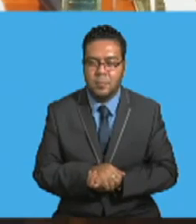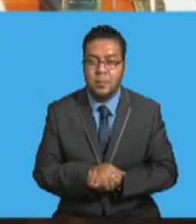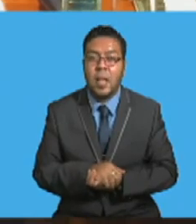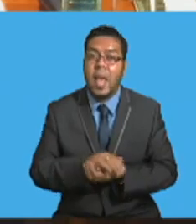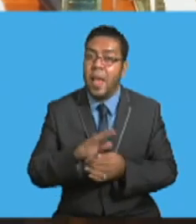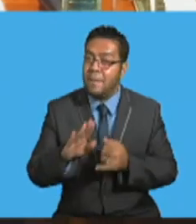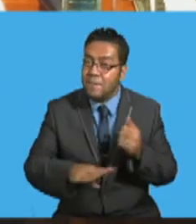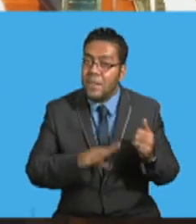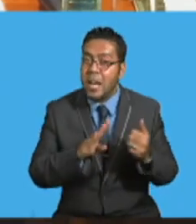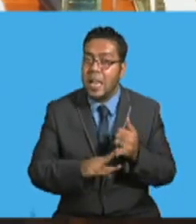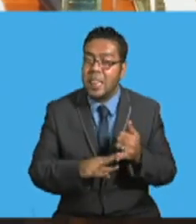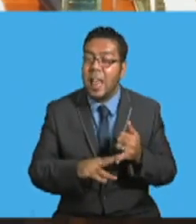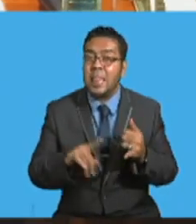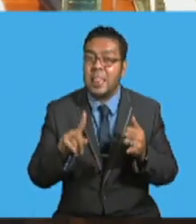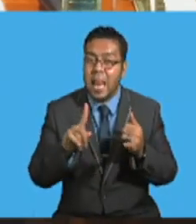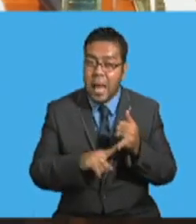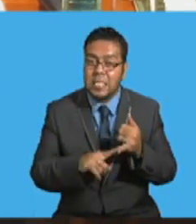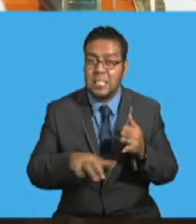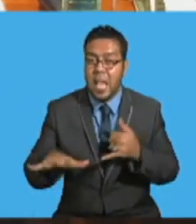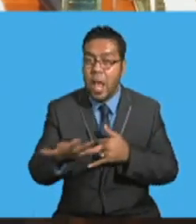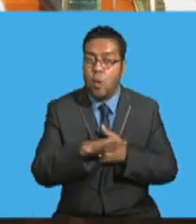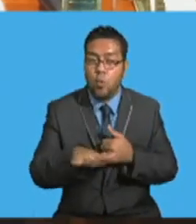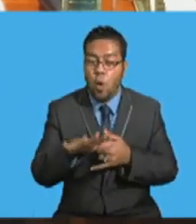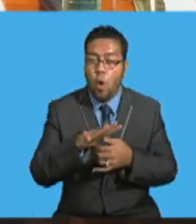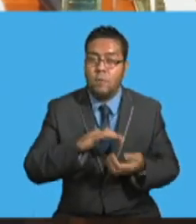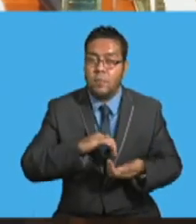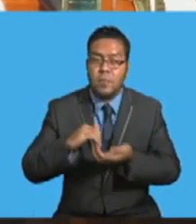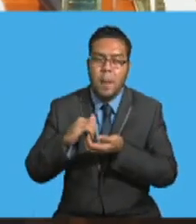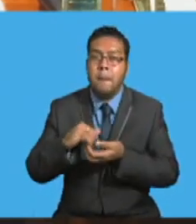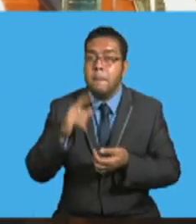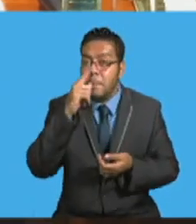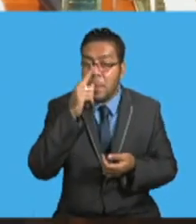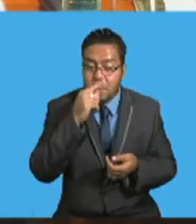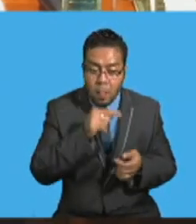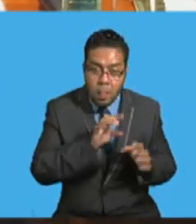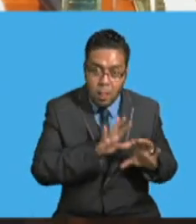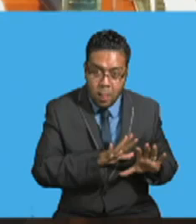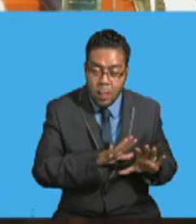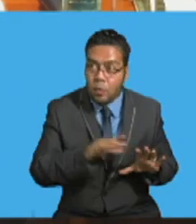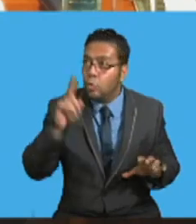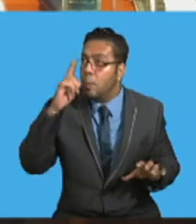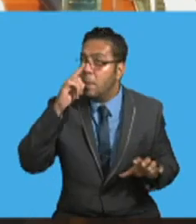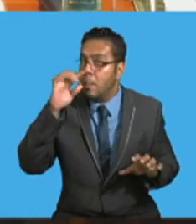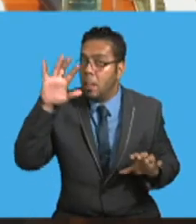And finally, the last area of cooperation is people-to-people bond.